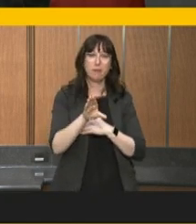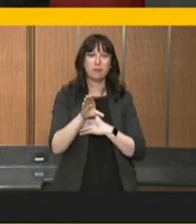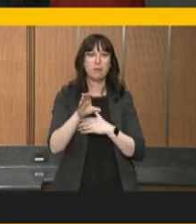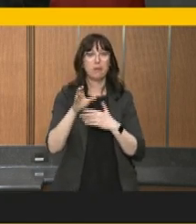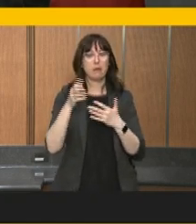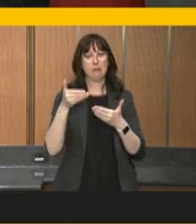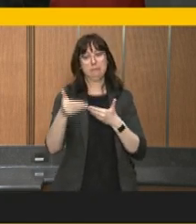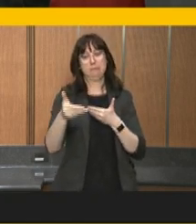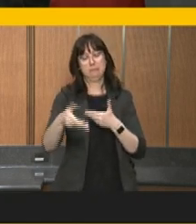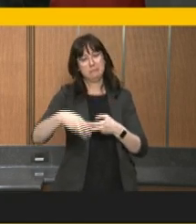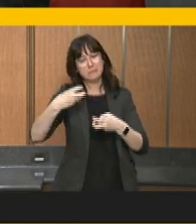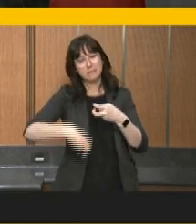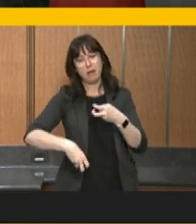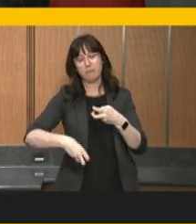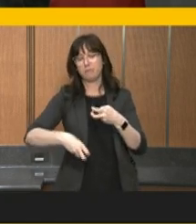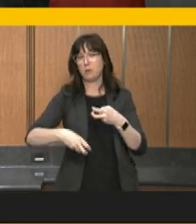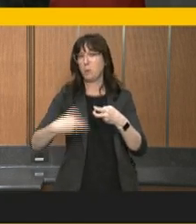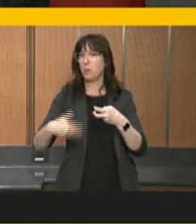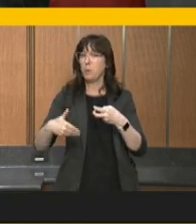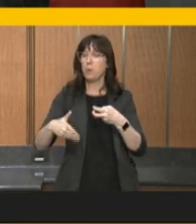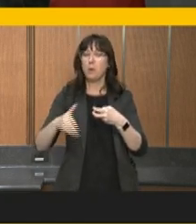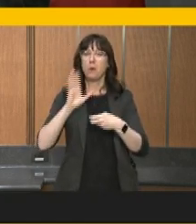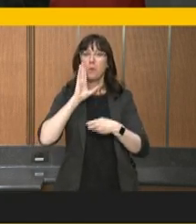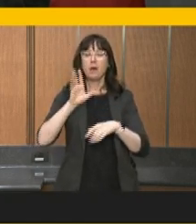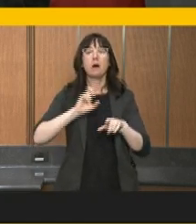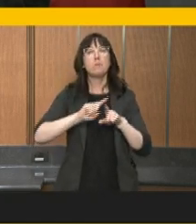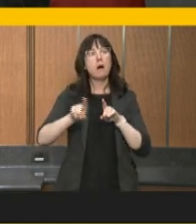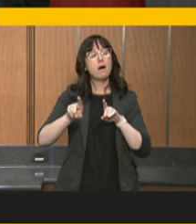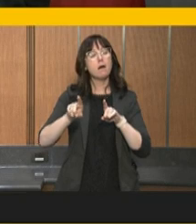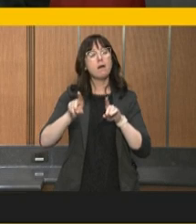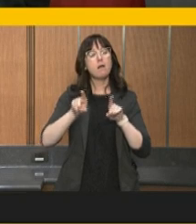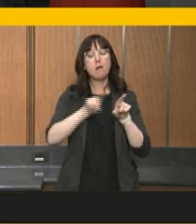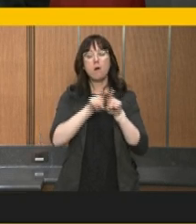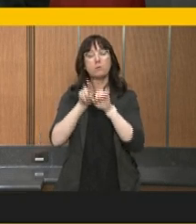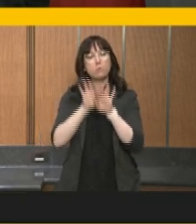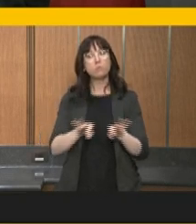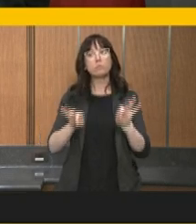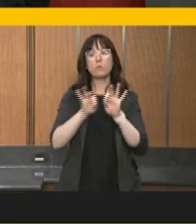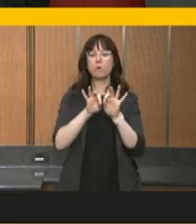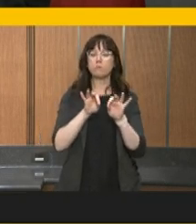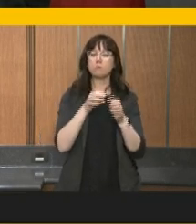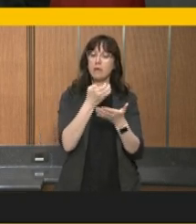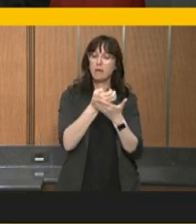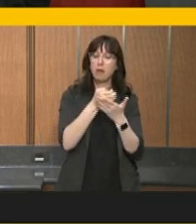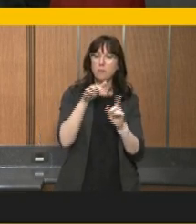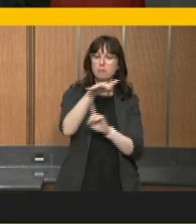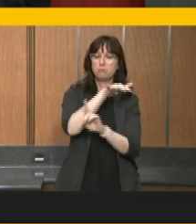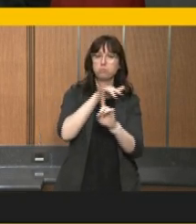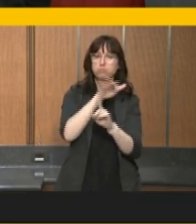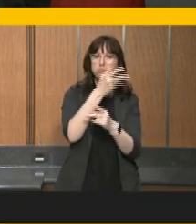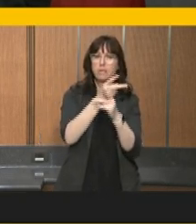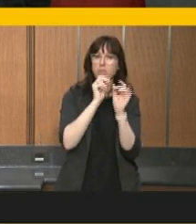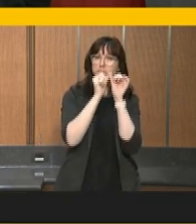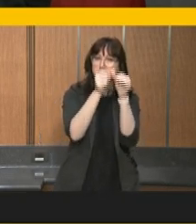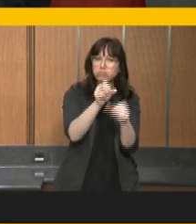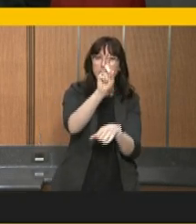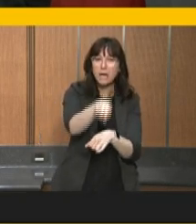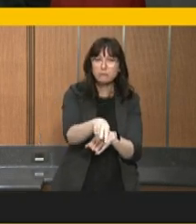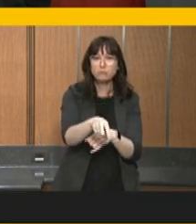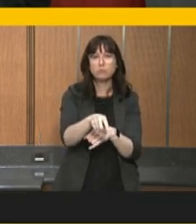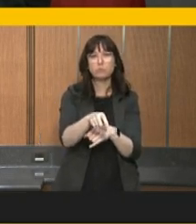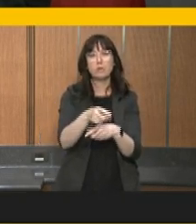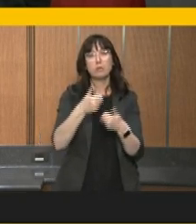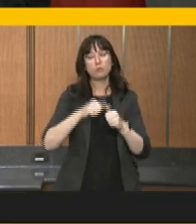in the near future. But it's also important to maintain the economic conditions that will give rise to our recovery. And